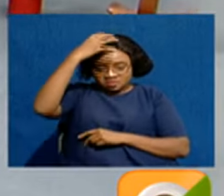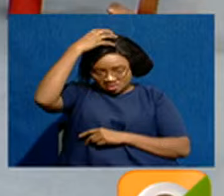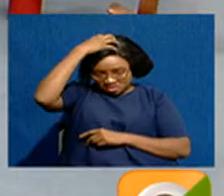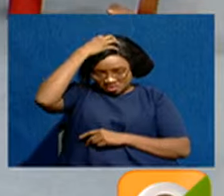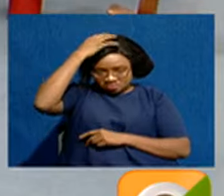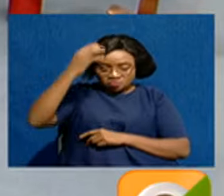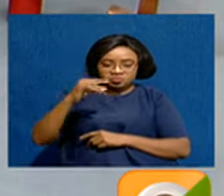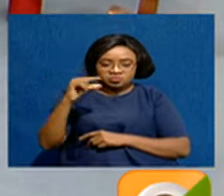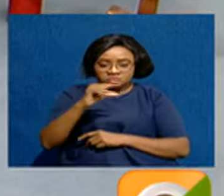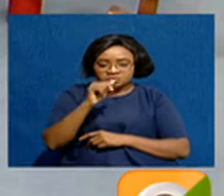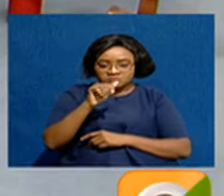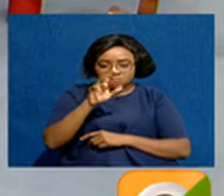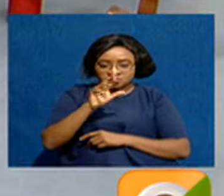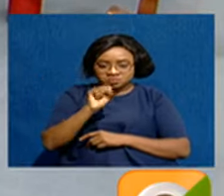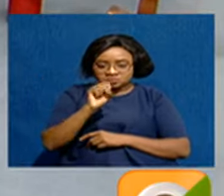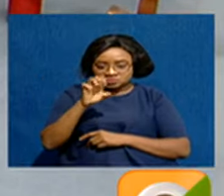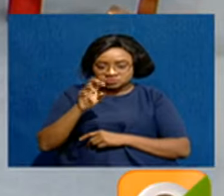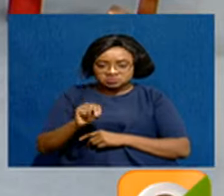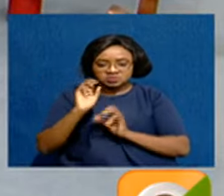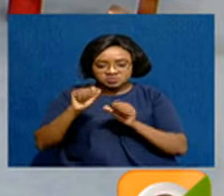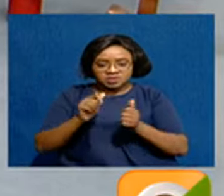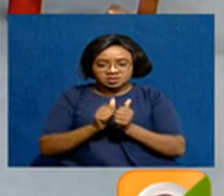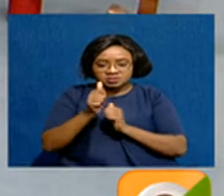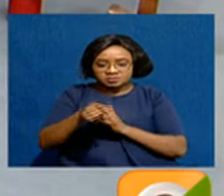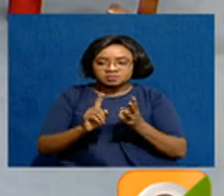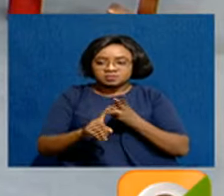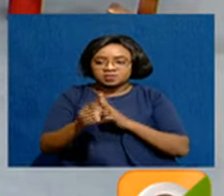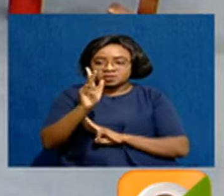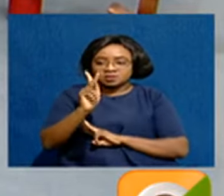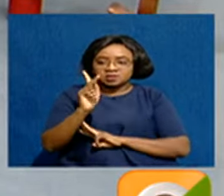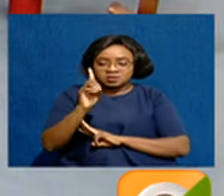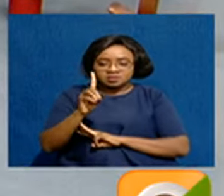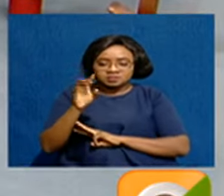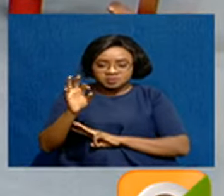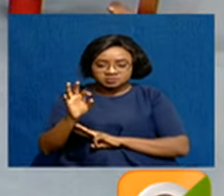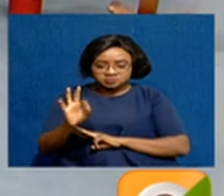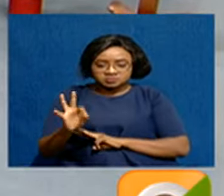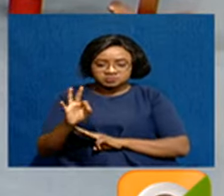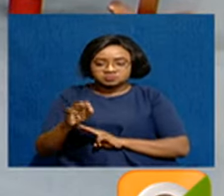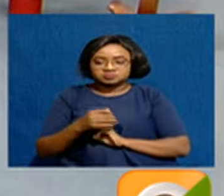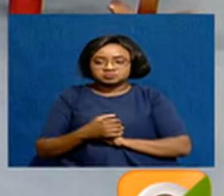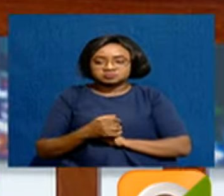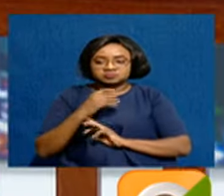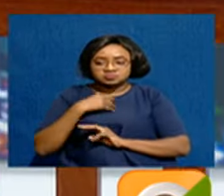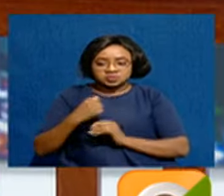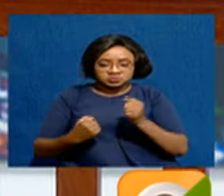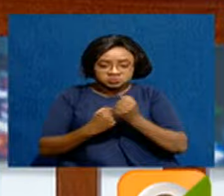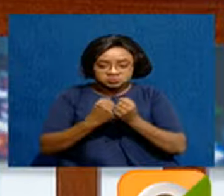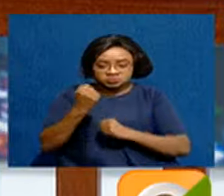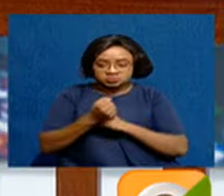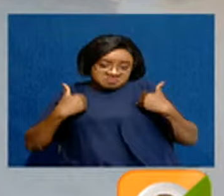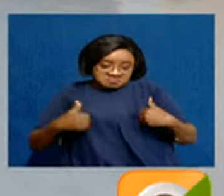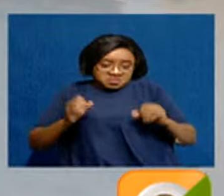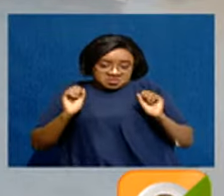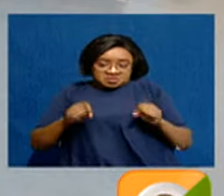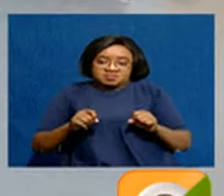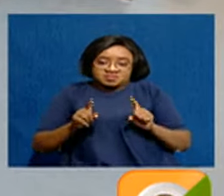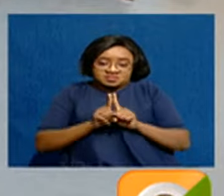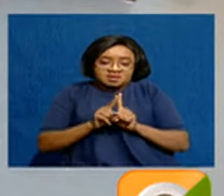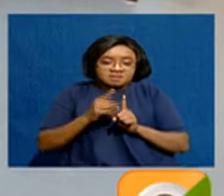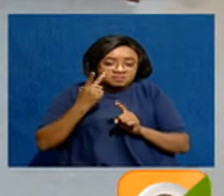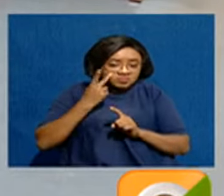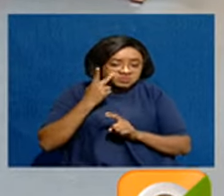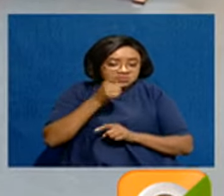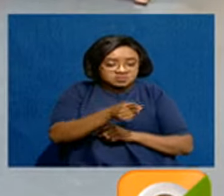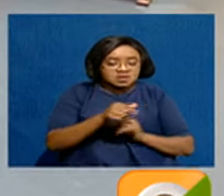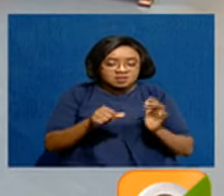Lamu-Garsen is passable. Mm-hmm. Kenya Defense Forces did a lot of airlift to some of the counties, like Lamu. My Mahi were